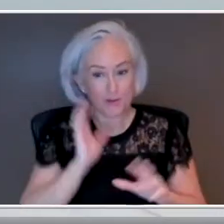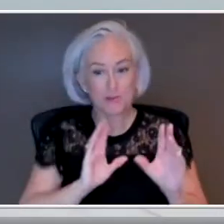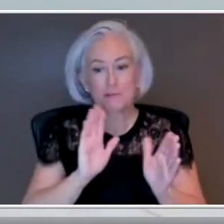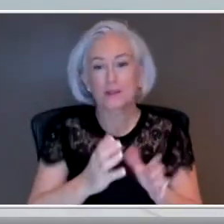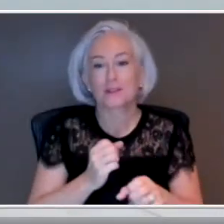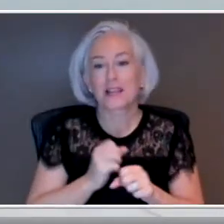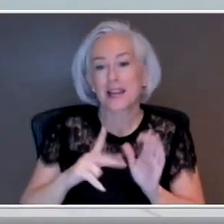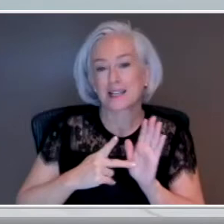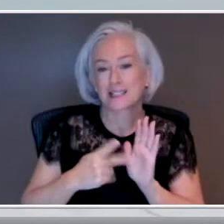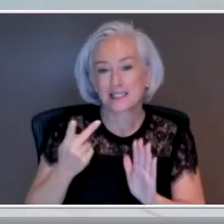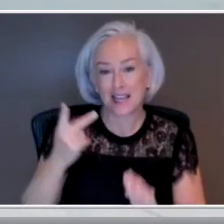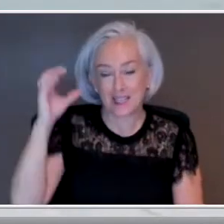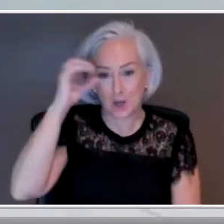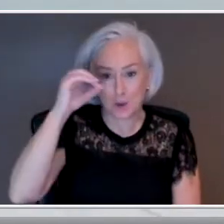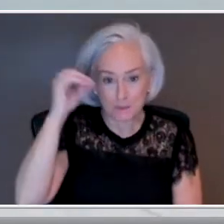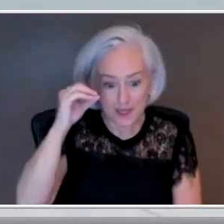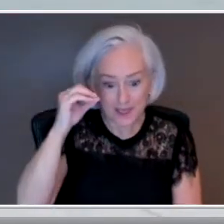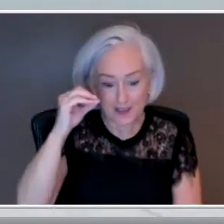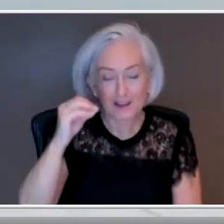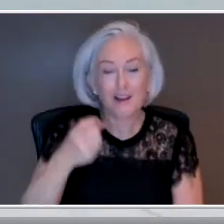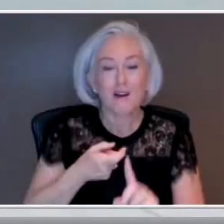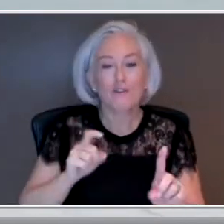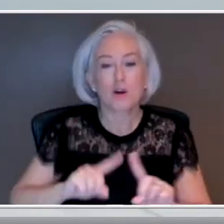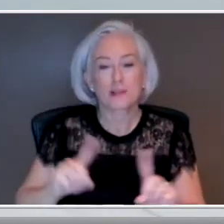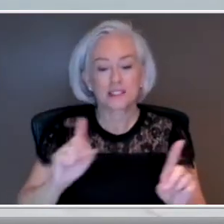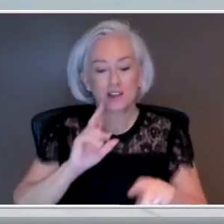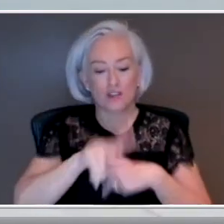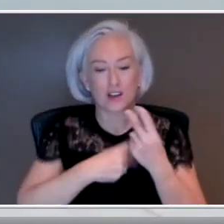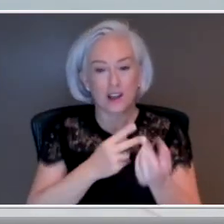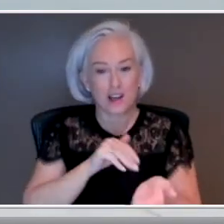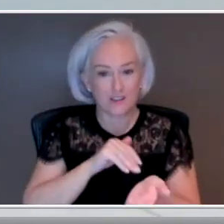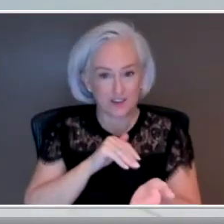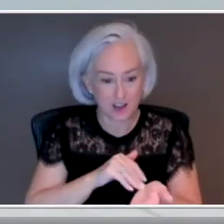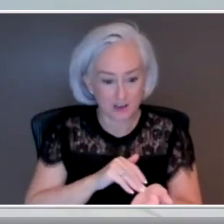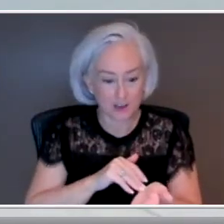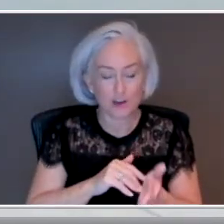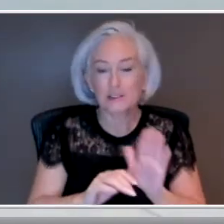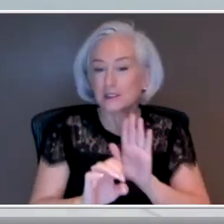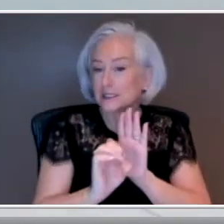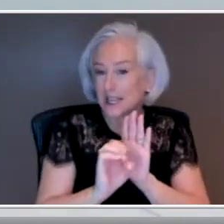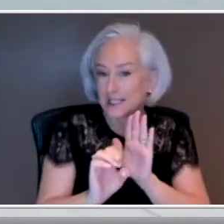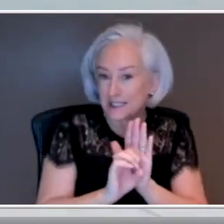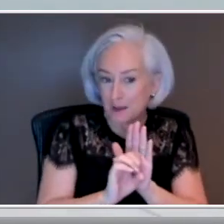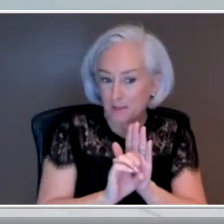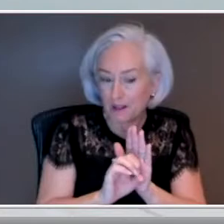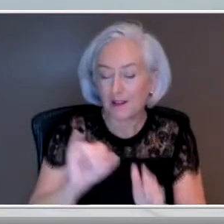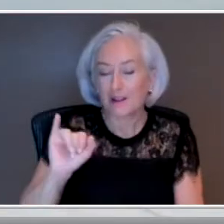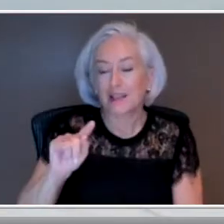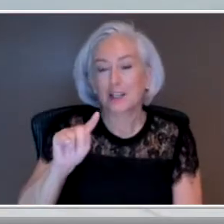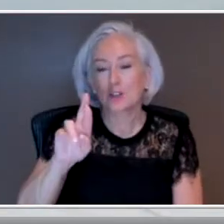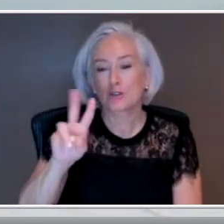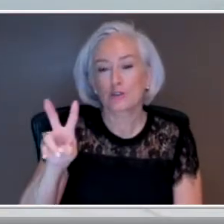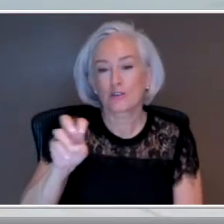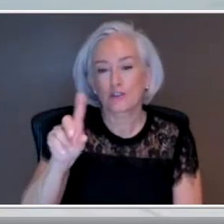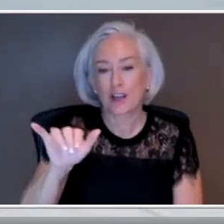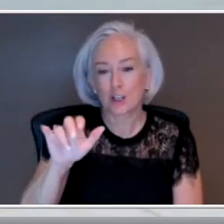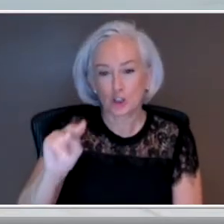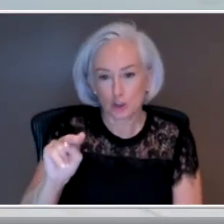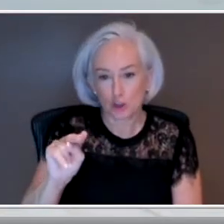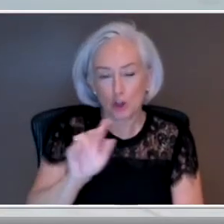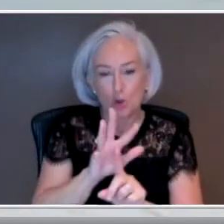of practitioner, i.e. an interventional radiologist who specializes in doing prostate